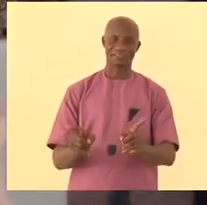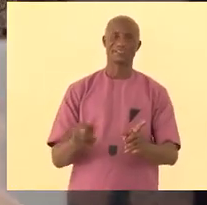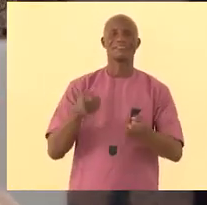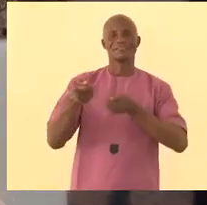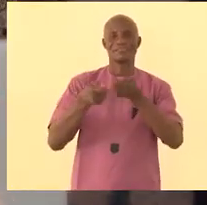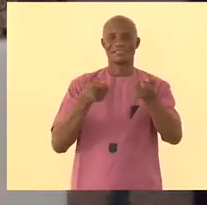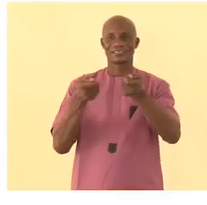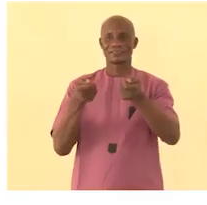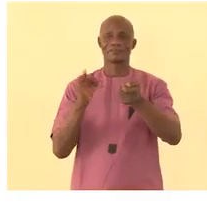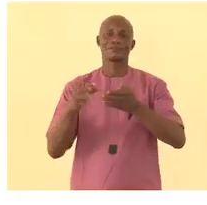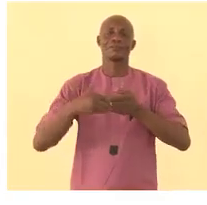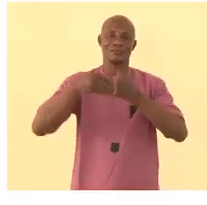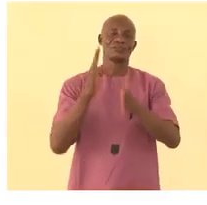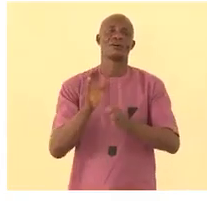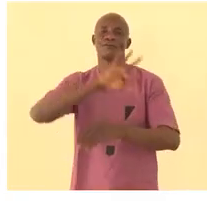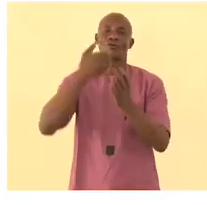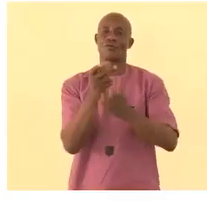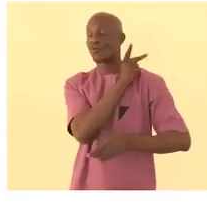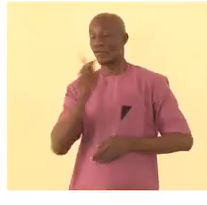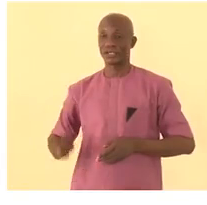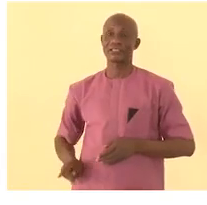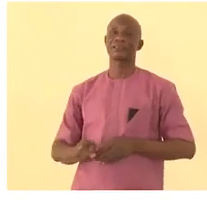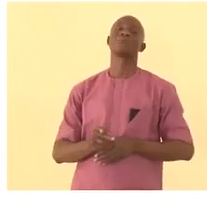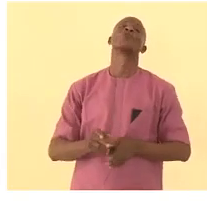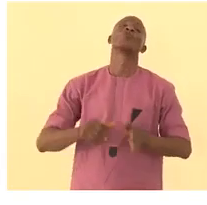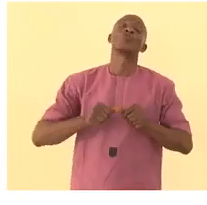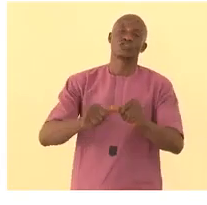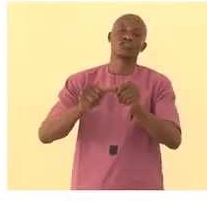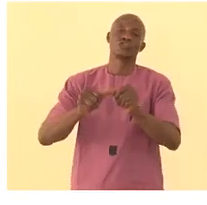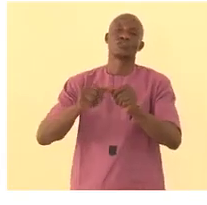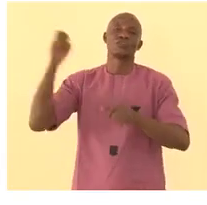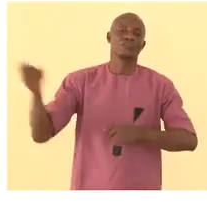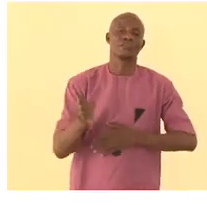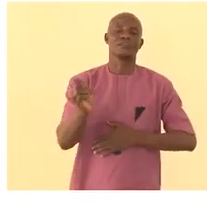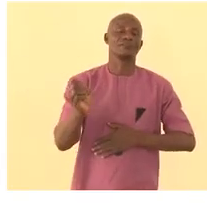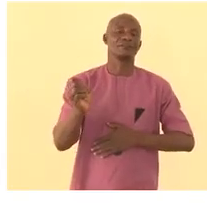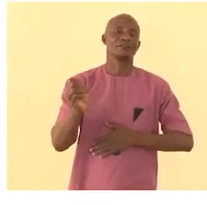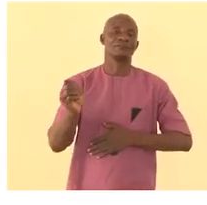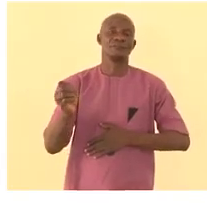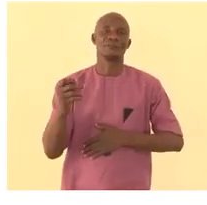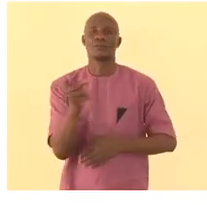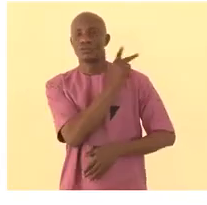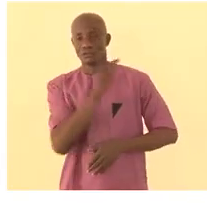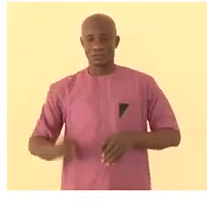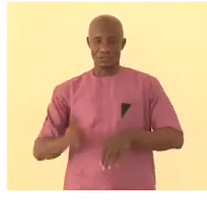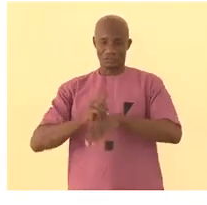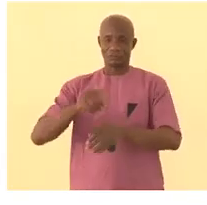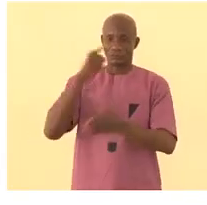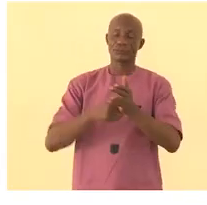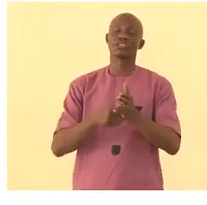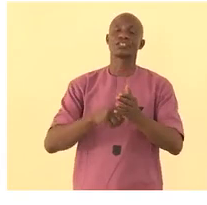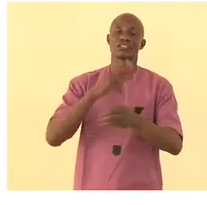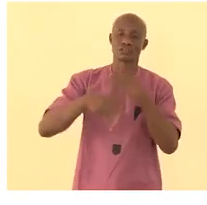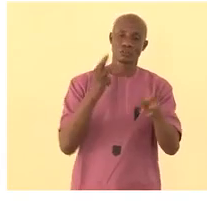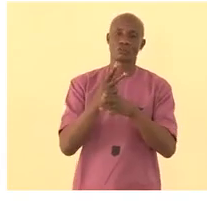But the reign of the ruler of all kings lasts forever. The kingdoms of this world